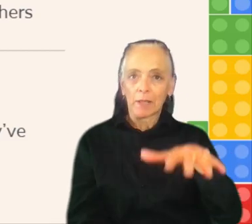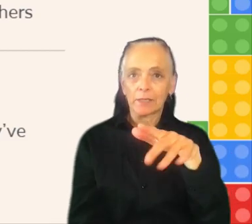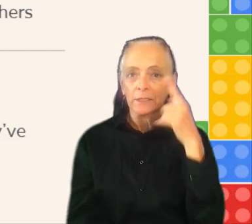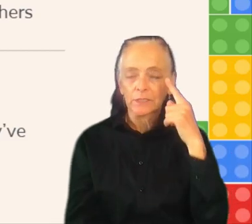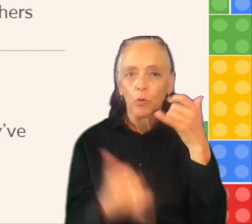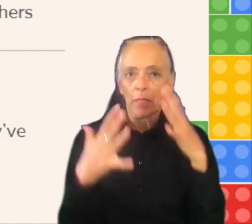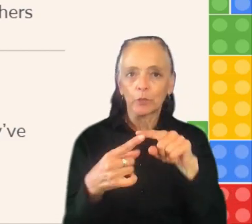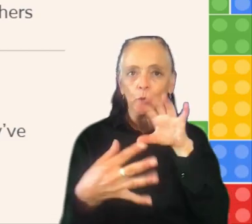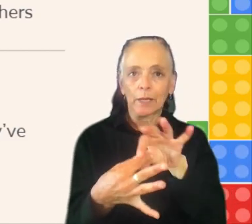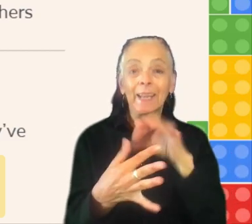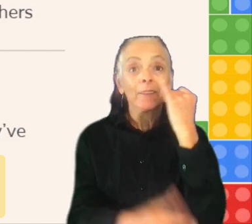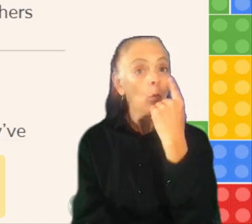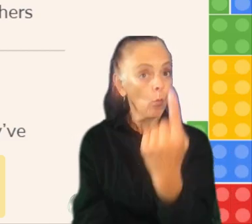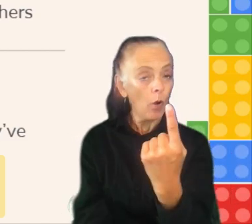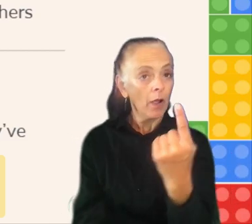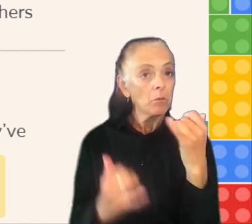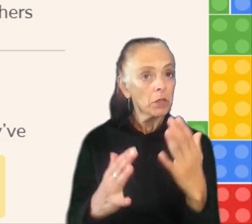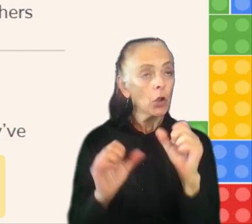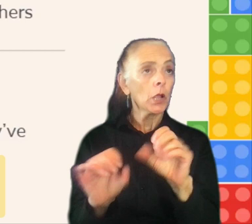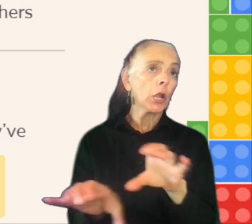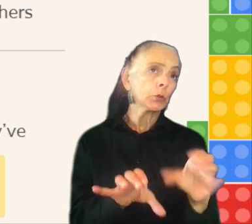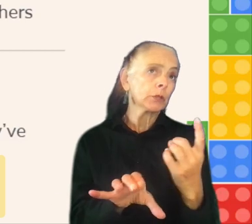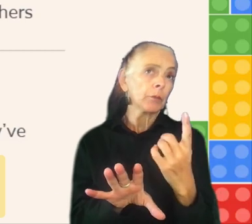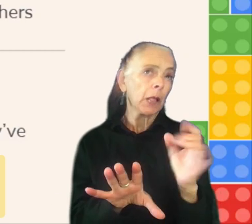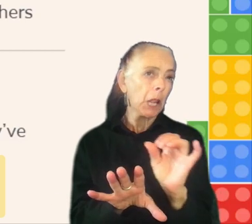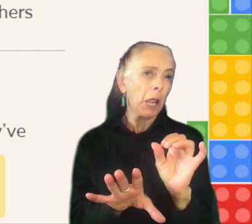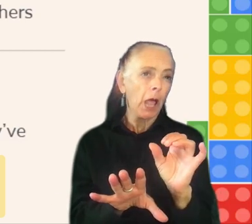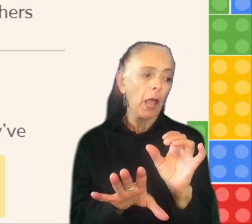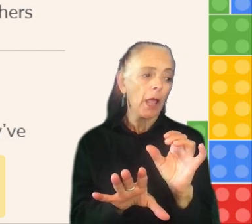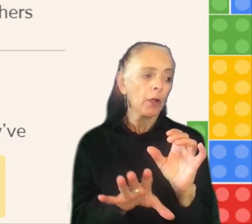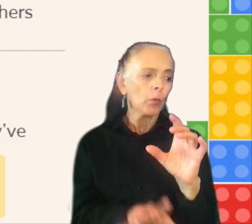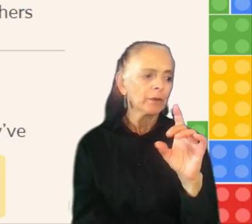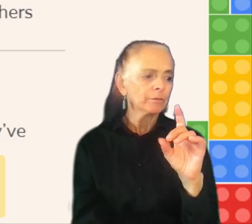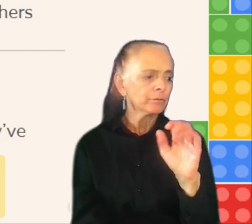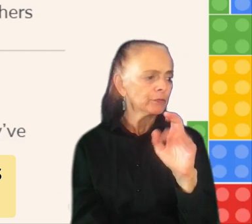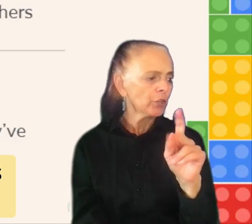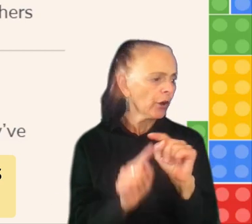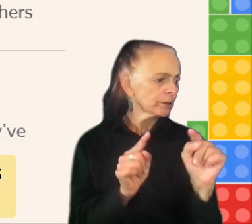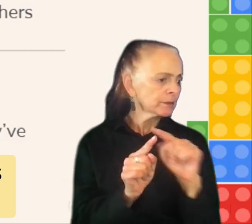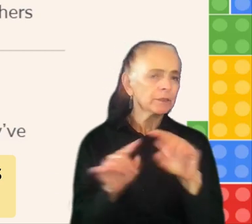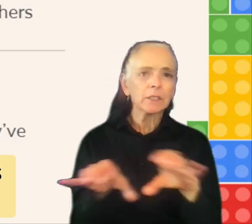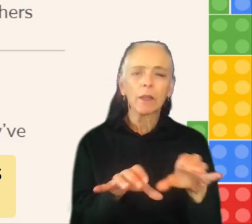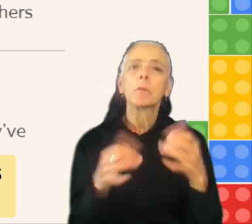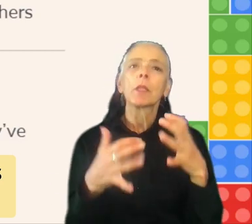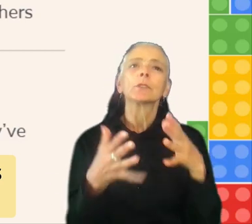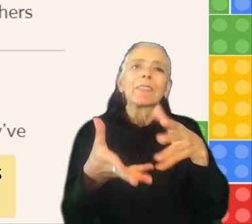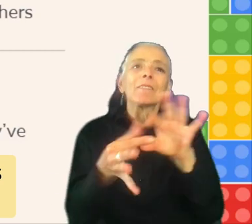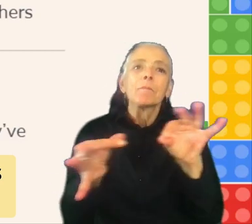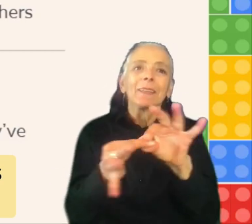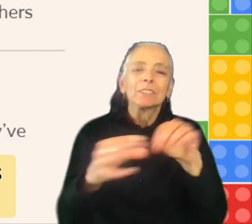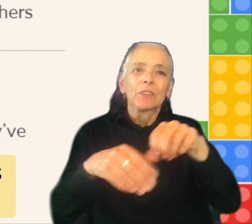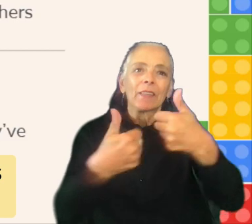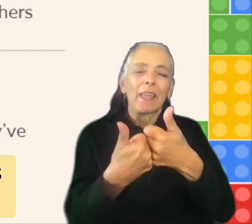to connect. Now, if your game is single player, you could do something like what Dark Souls have done, where players can leave messages for one another in